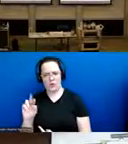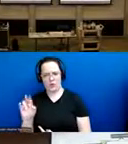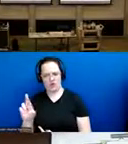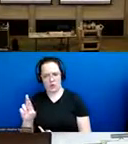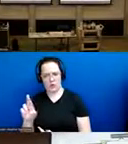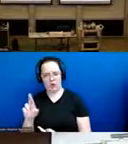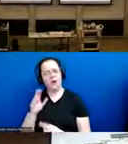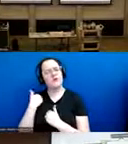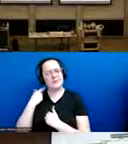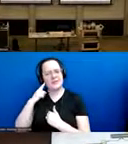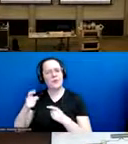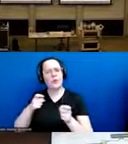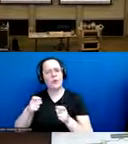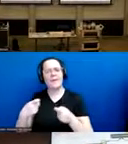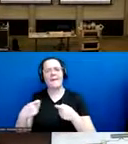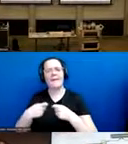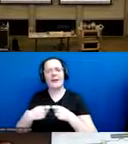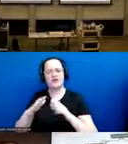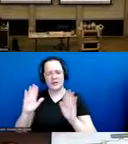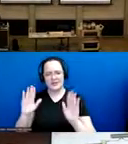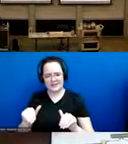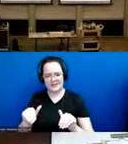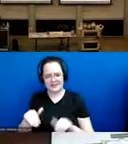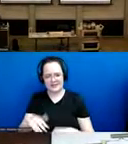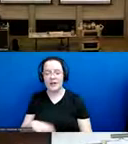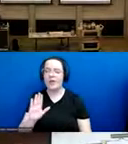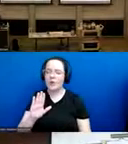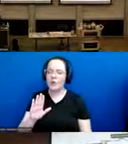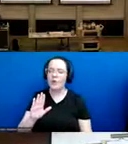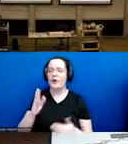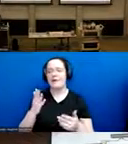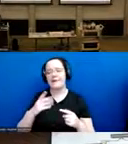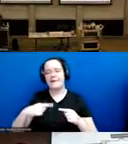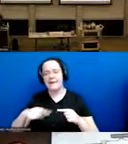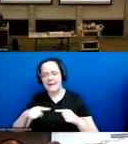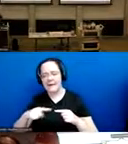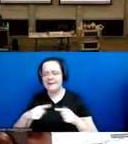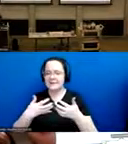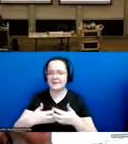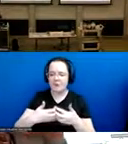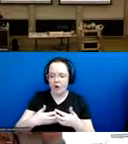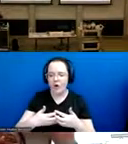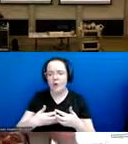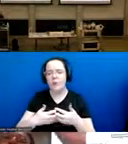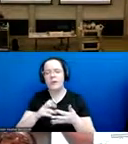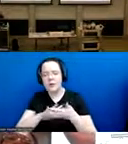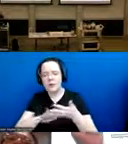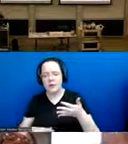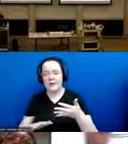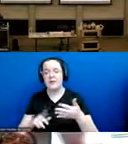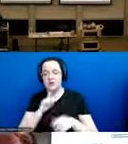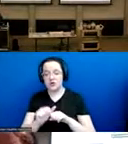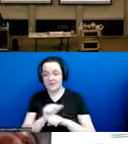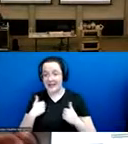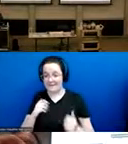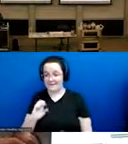electronic systems. Remember these days, your oscilloscope, your signal generators, everything that you have, they actually have an Ethernet port that